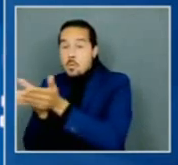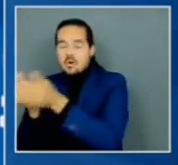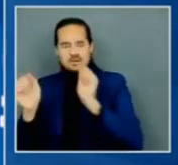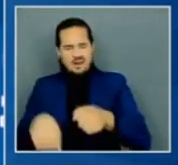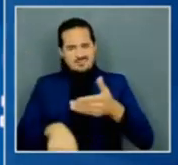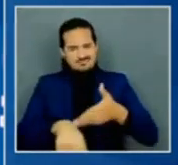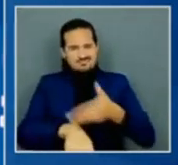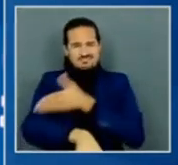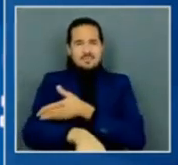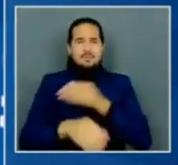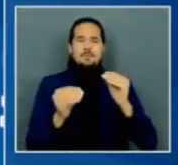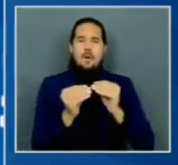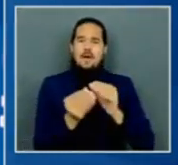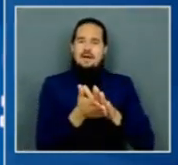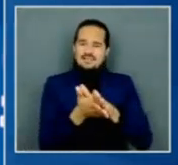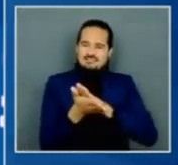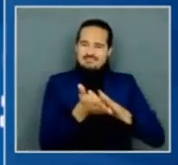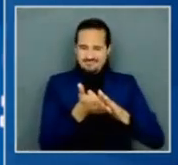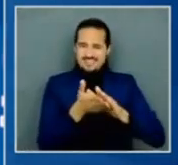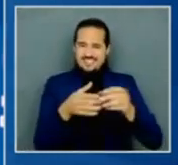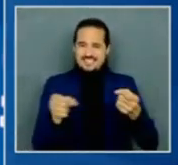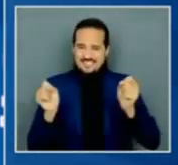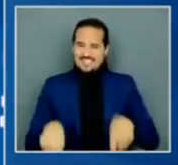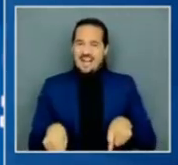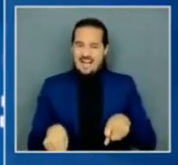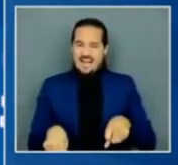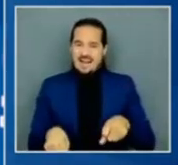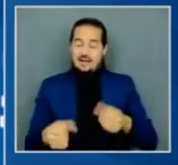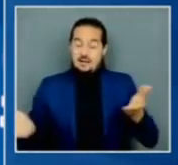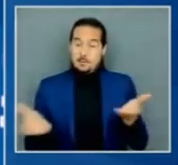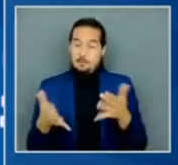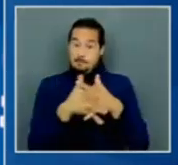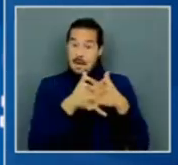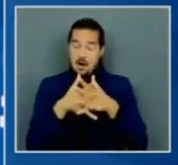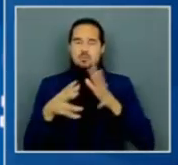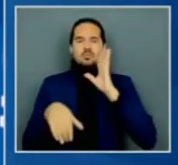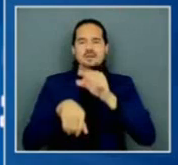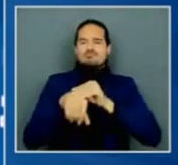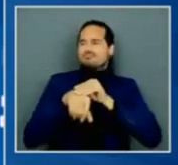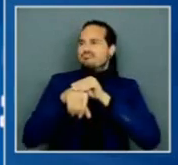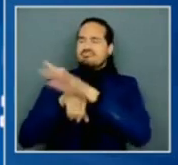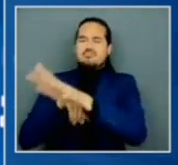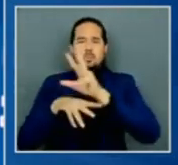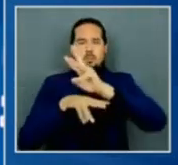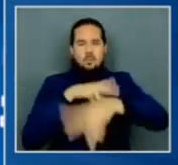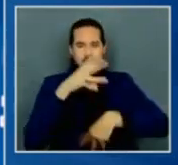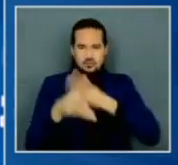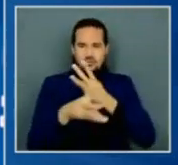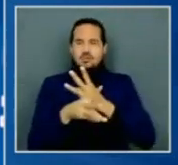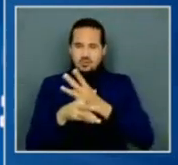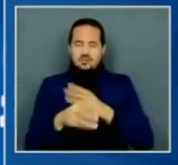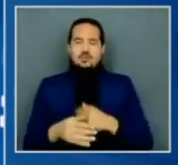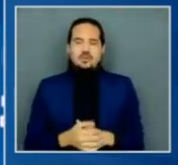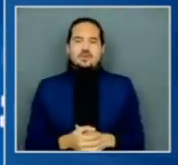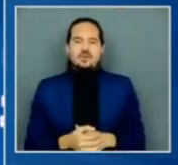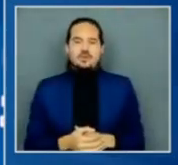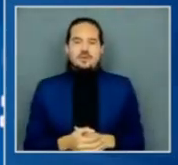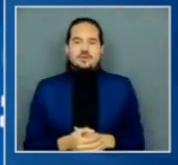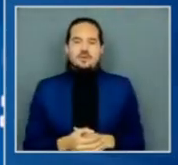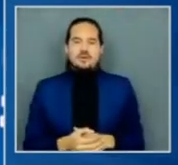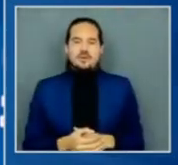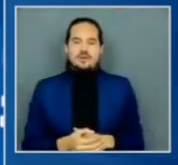to transport American-made goods across the country and around the world. I know that when you were mayor, Pete, when